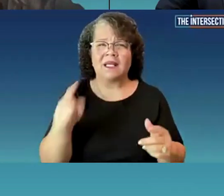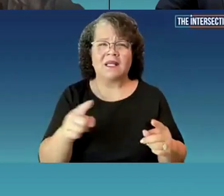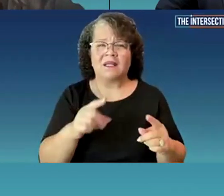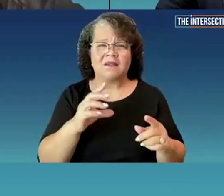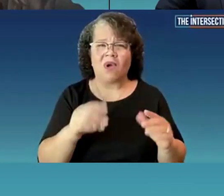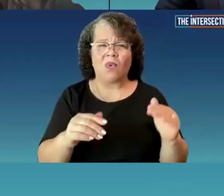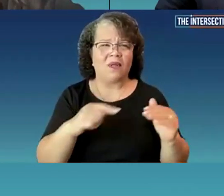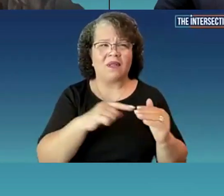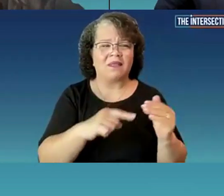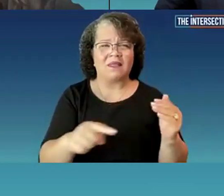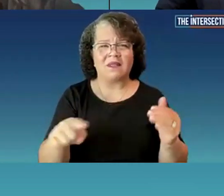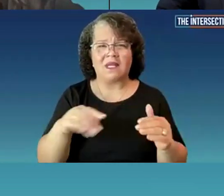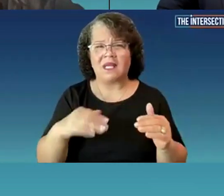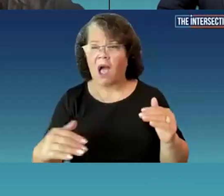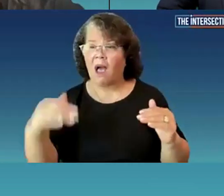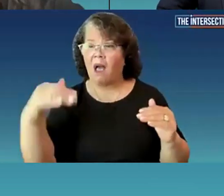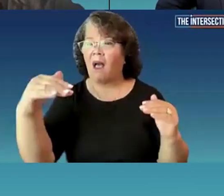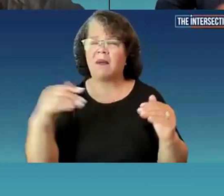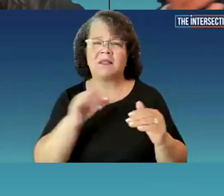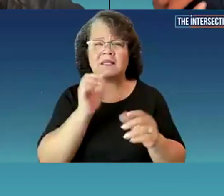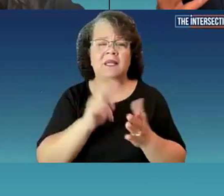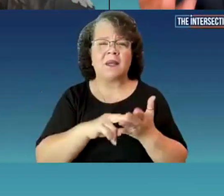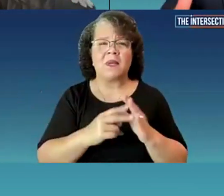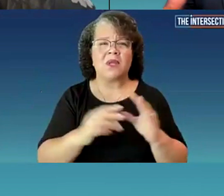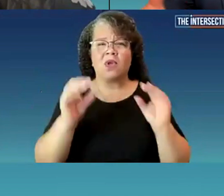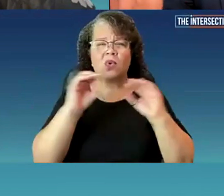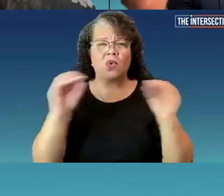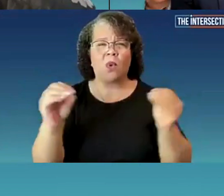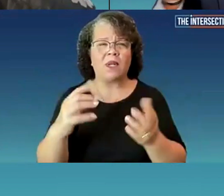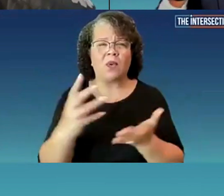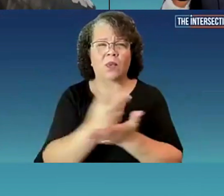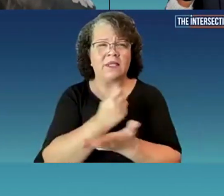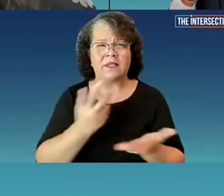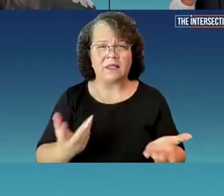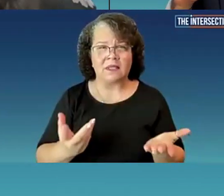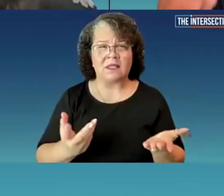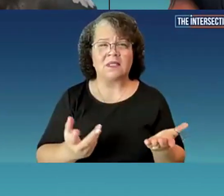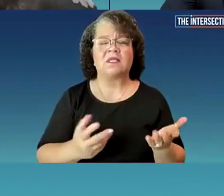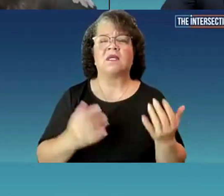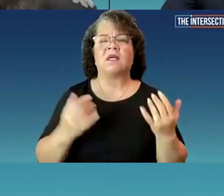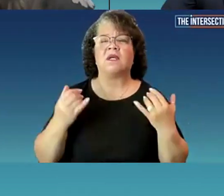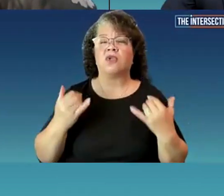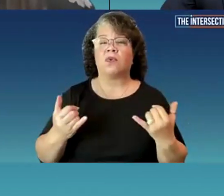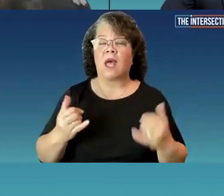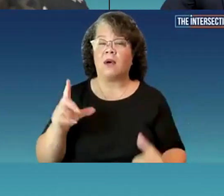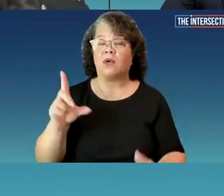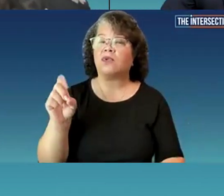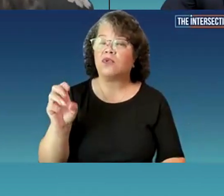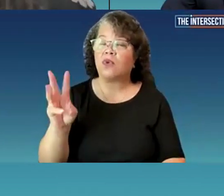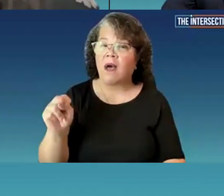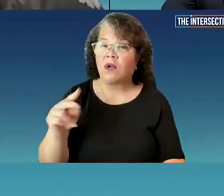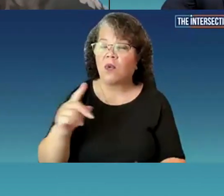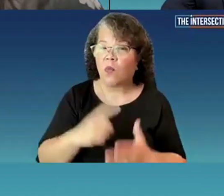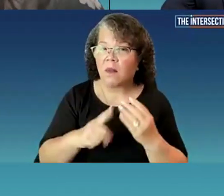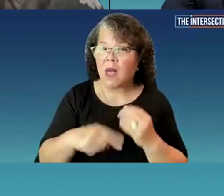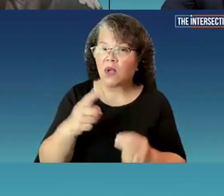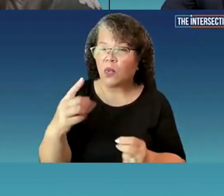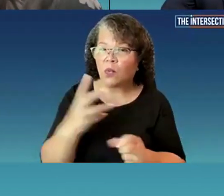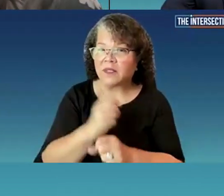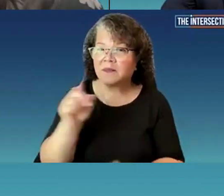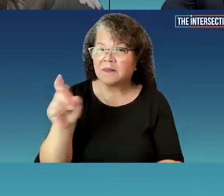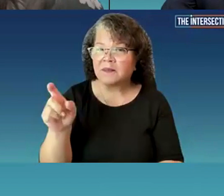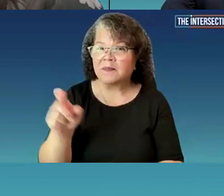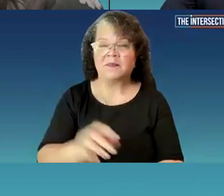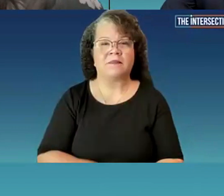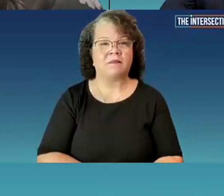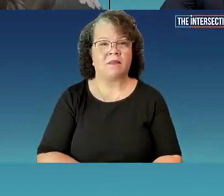it. Fantastic. Thank you. So, Dawn, how about you? Wins? Sure. I think one of our biggest wins